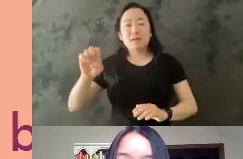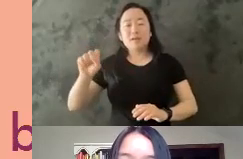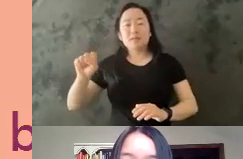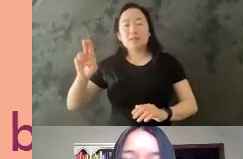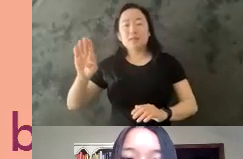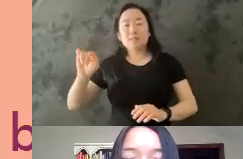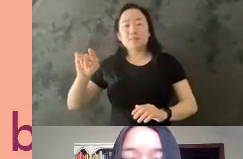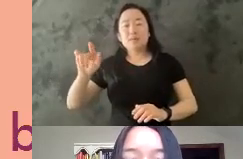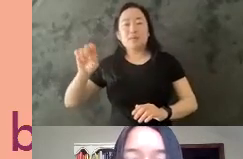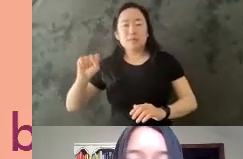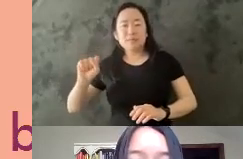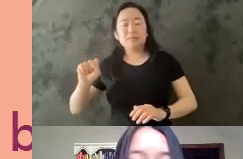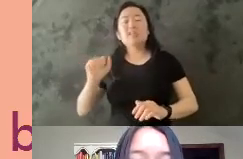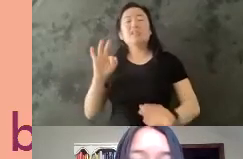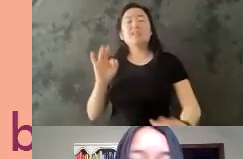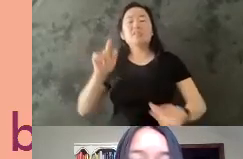time.